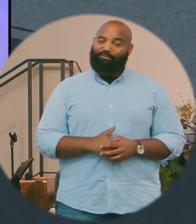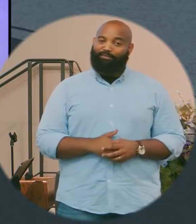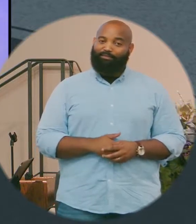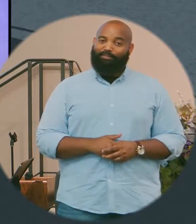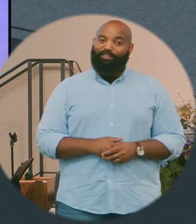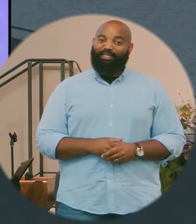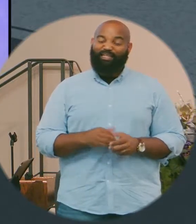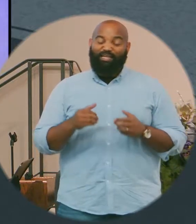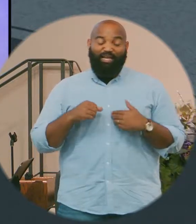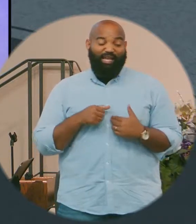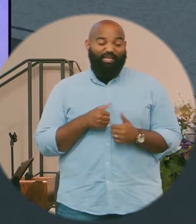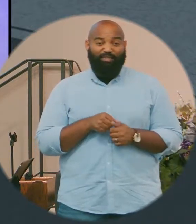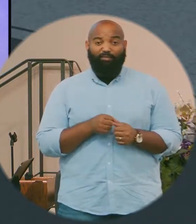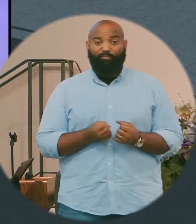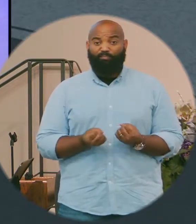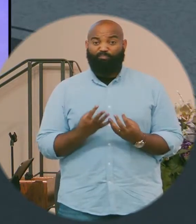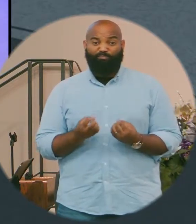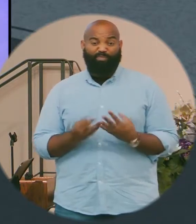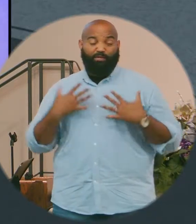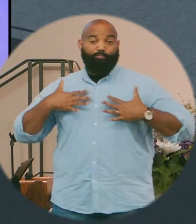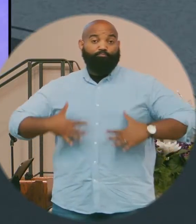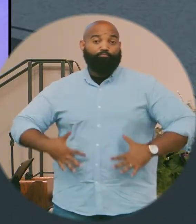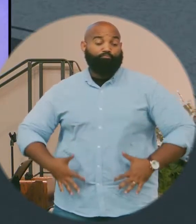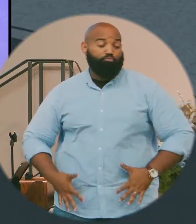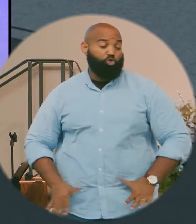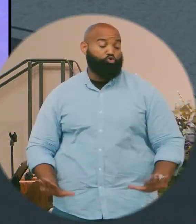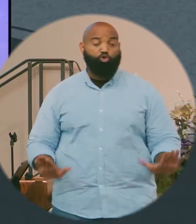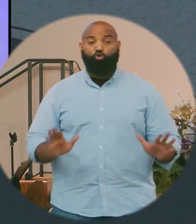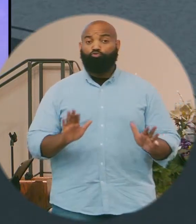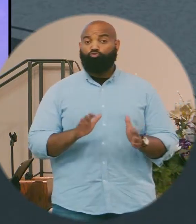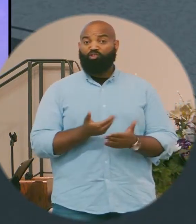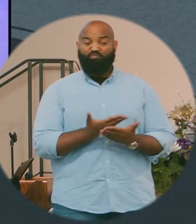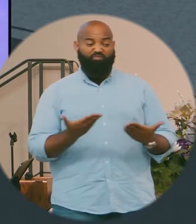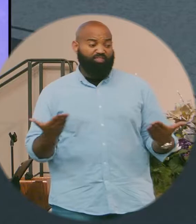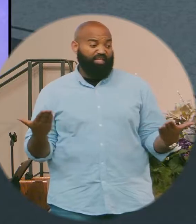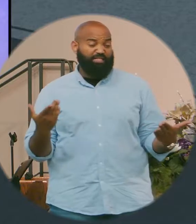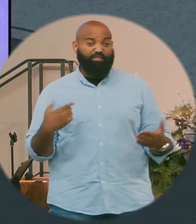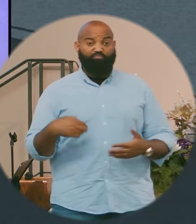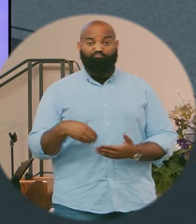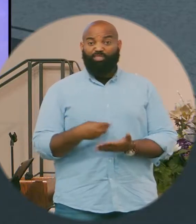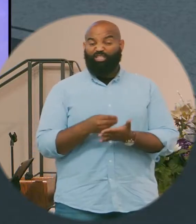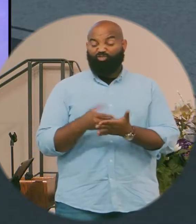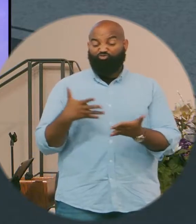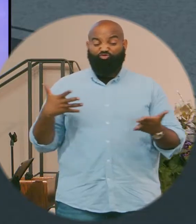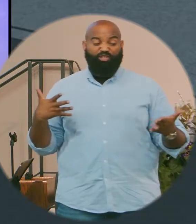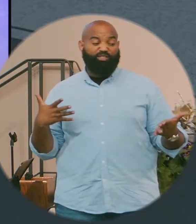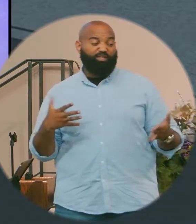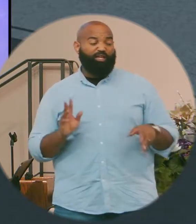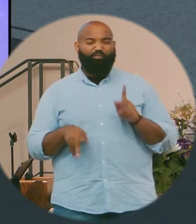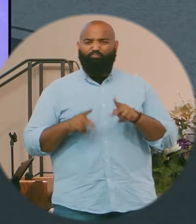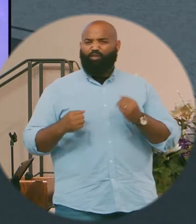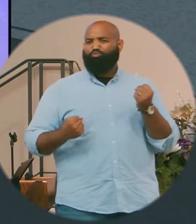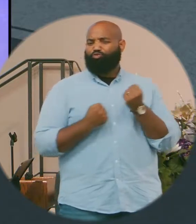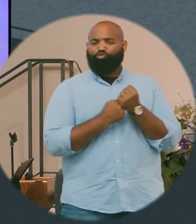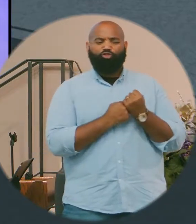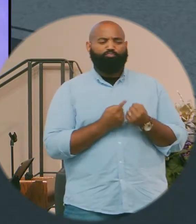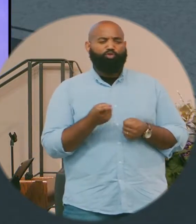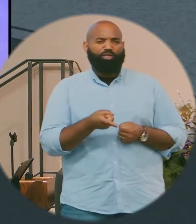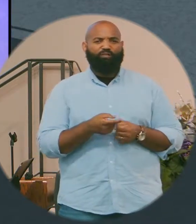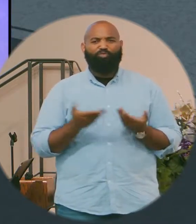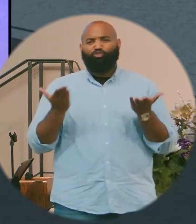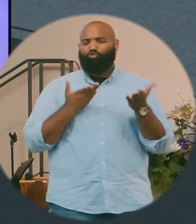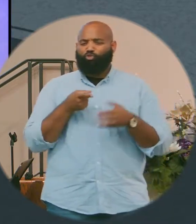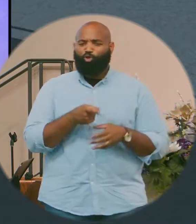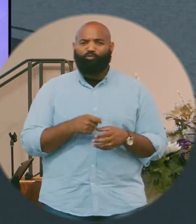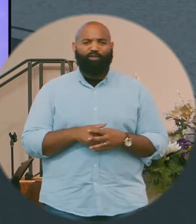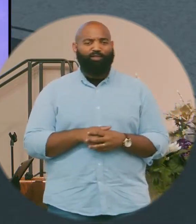And he had all the fine garments. It wasn't talking about he had people to bathe him and people to cater to him. It